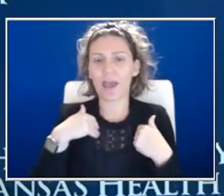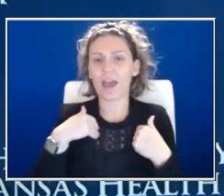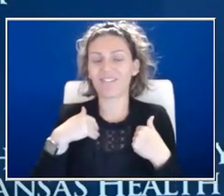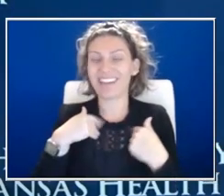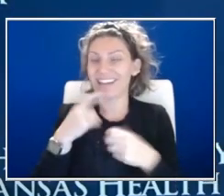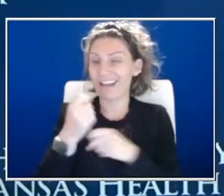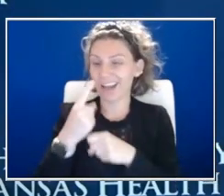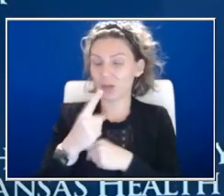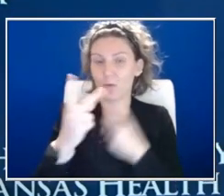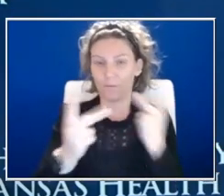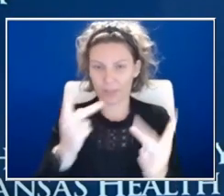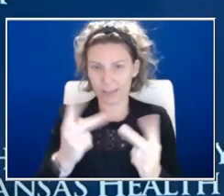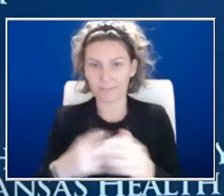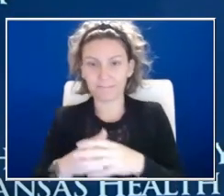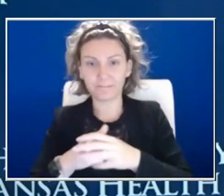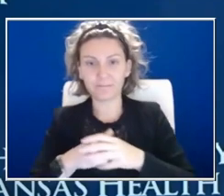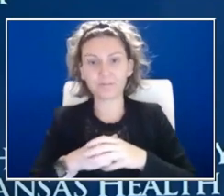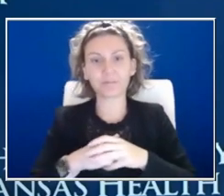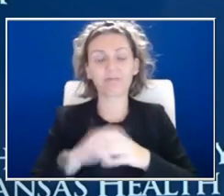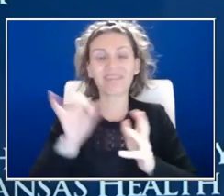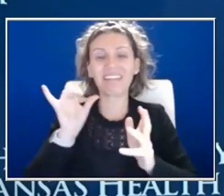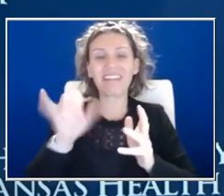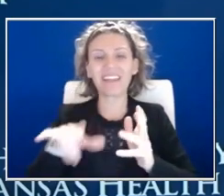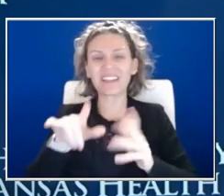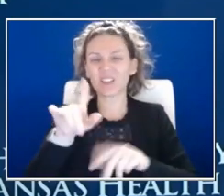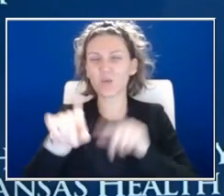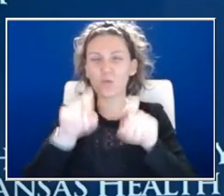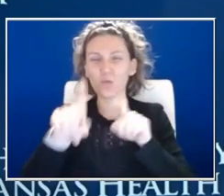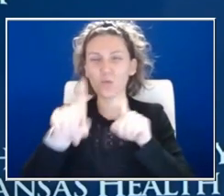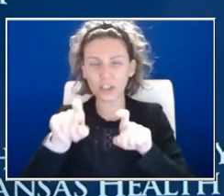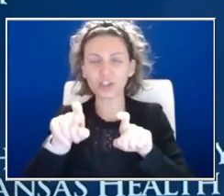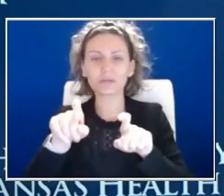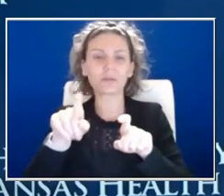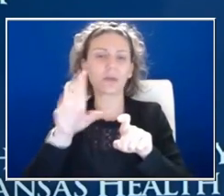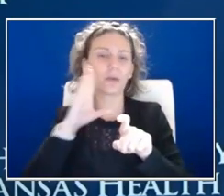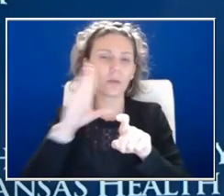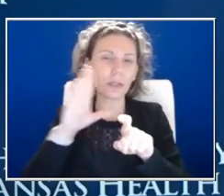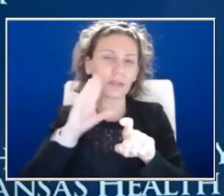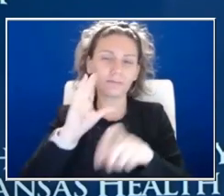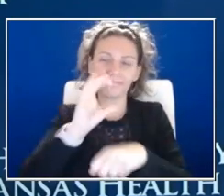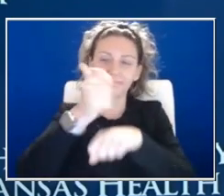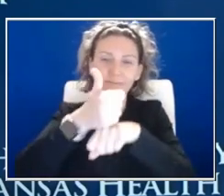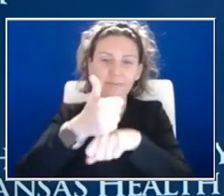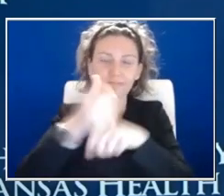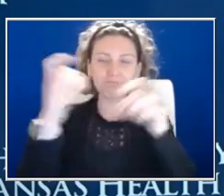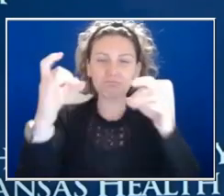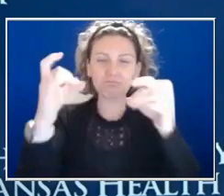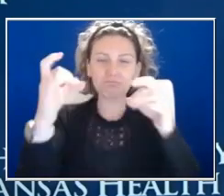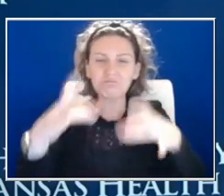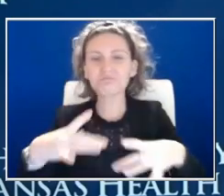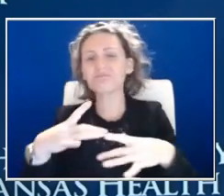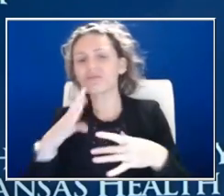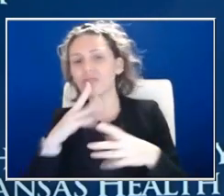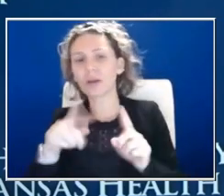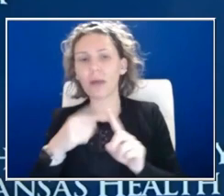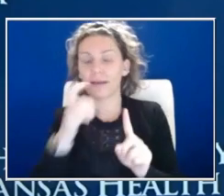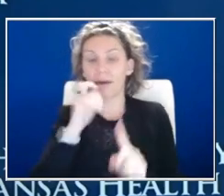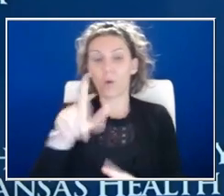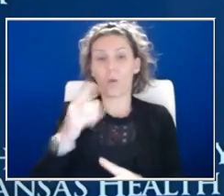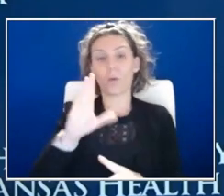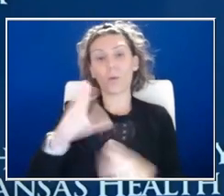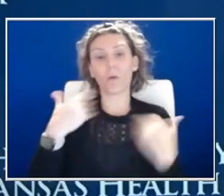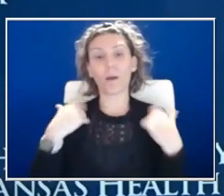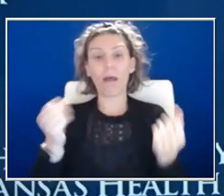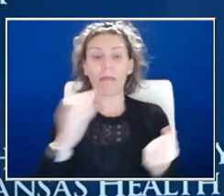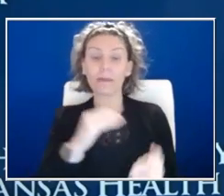This is a questionnaire that Medicare sort of lays out where we talk about not just your health and your risk factors, but